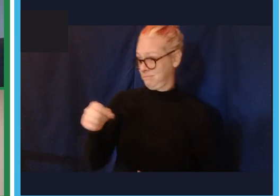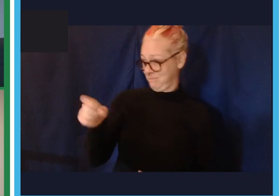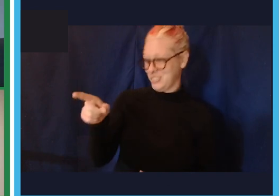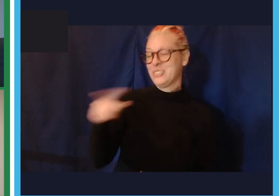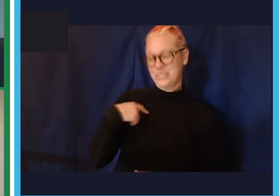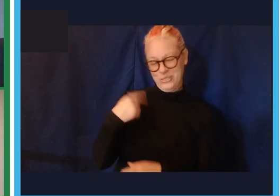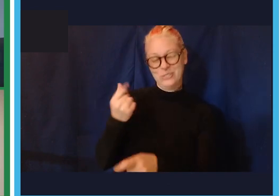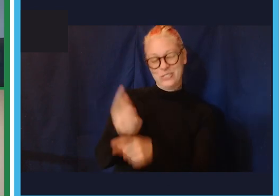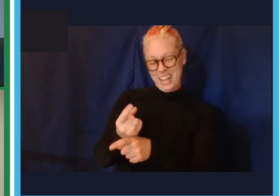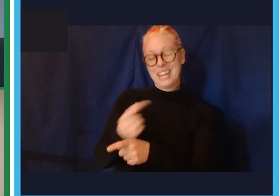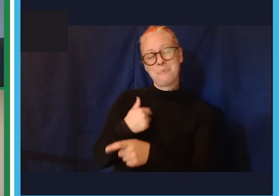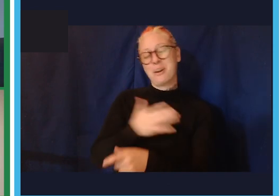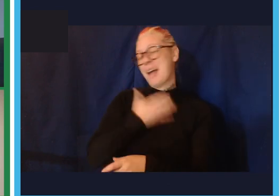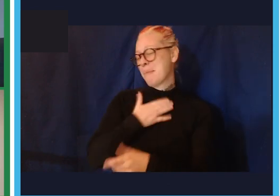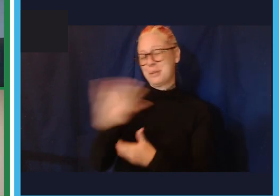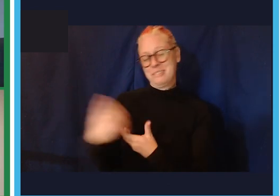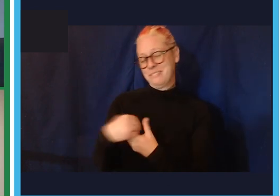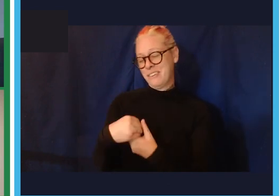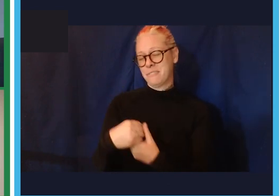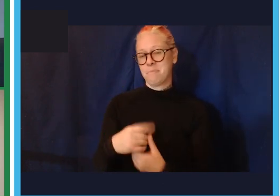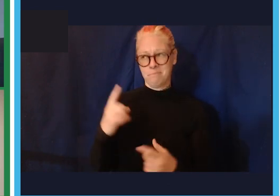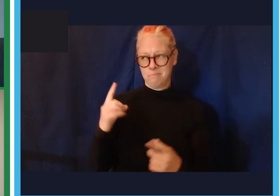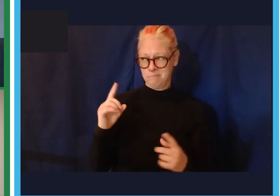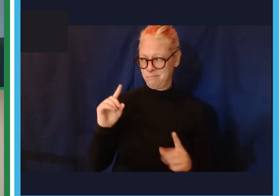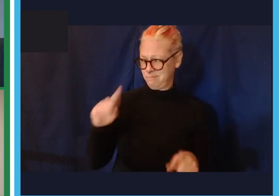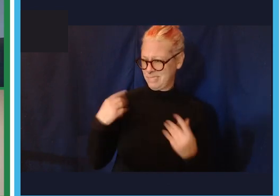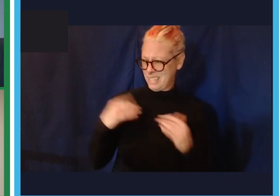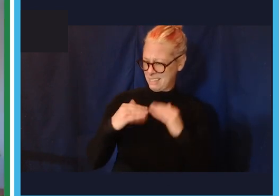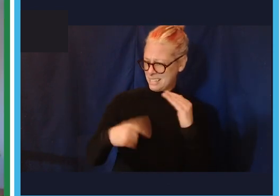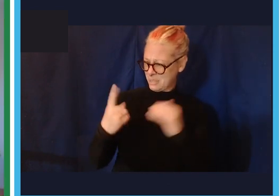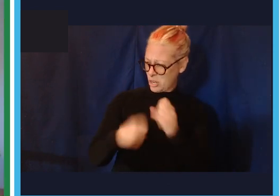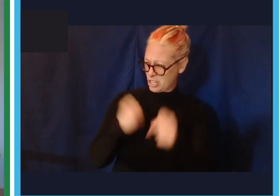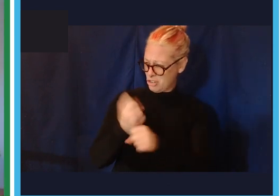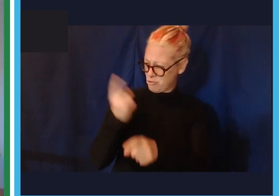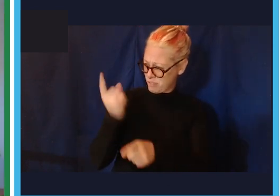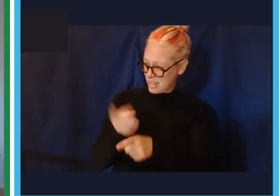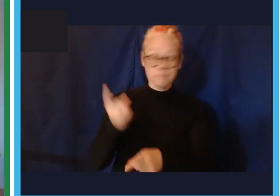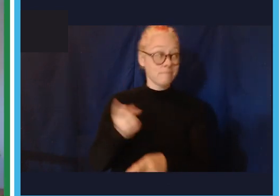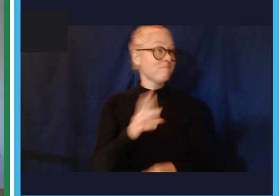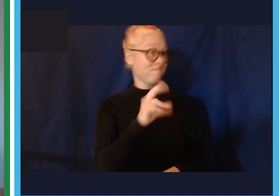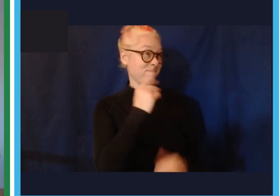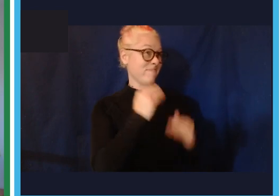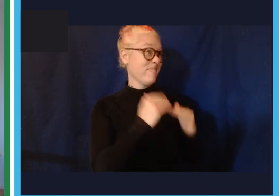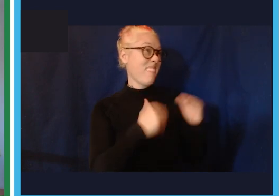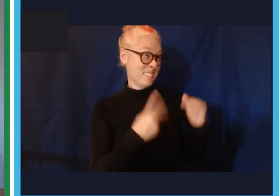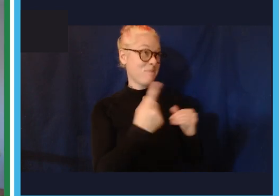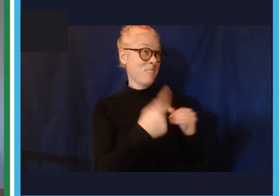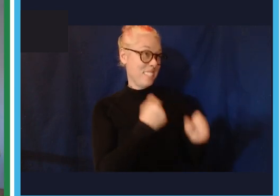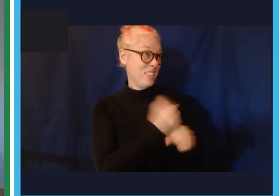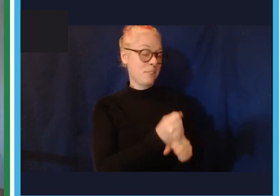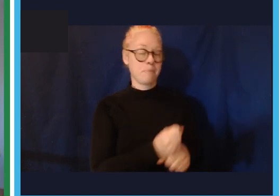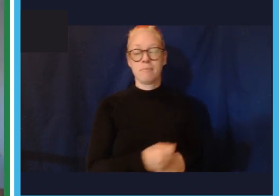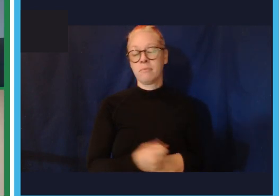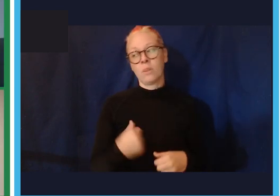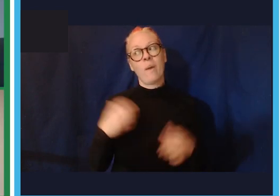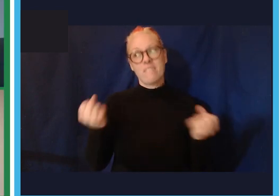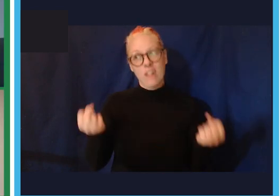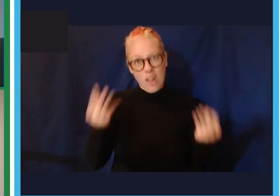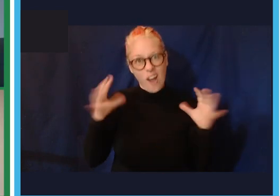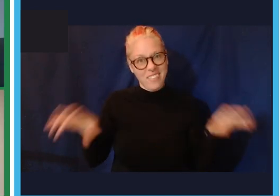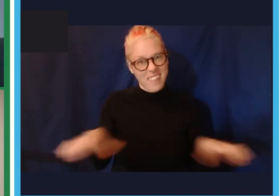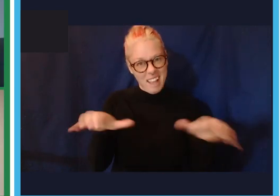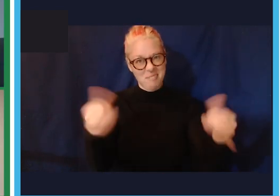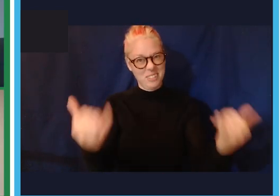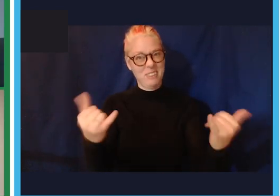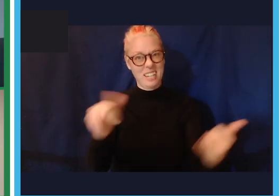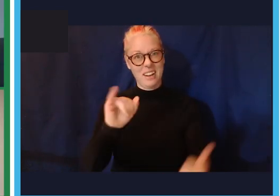If you're a disabled business owner, come and check us out. You might be surprised at how much you can, gain advantage for your business.